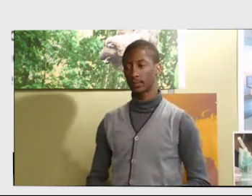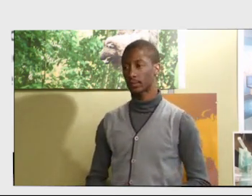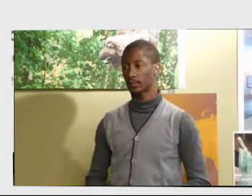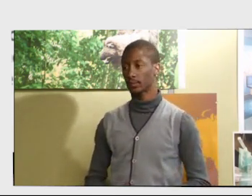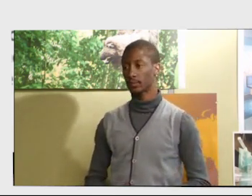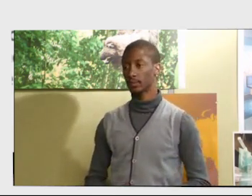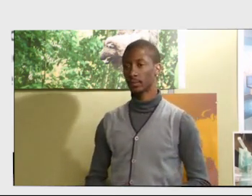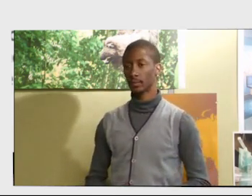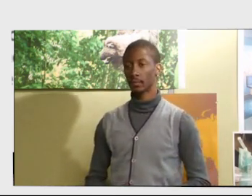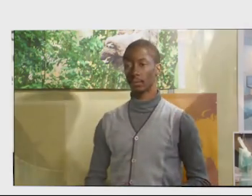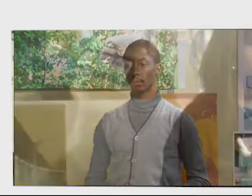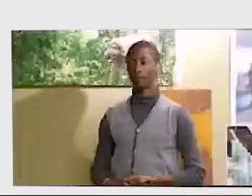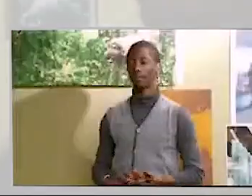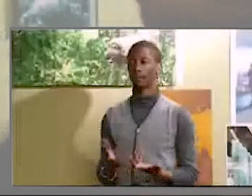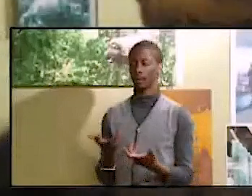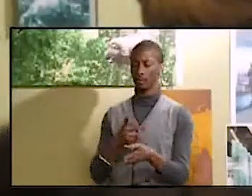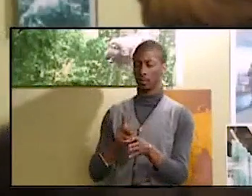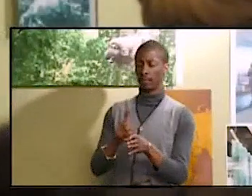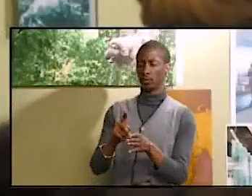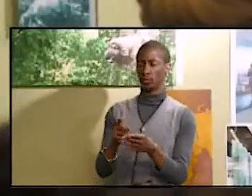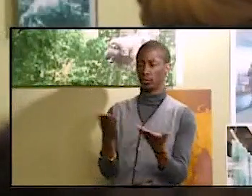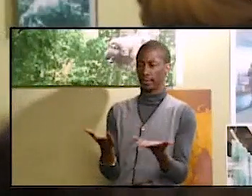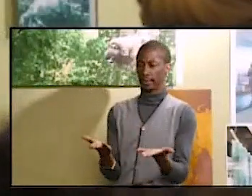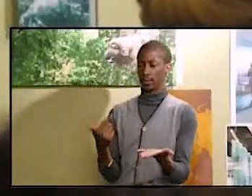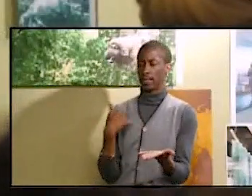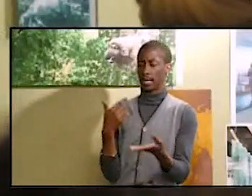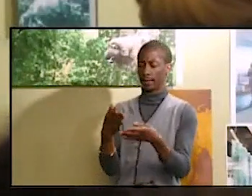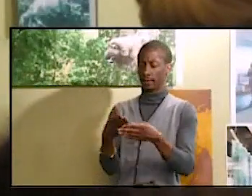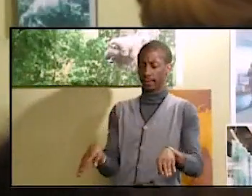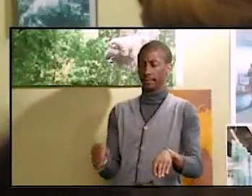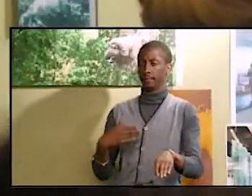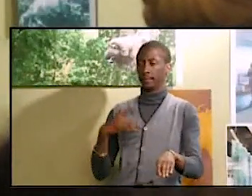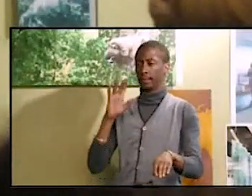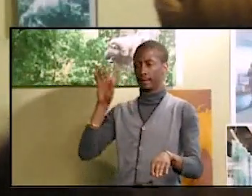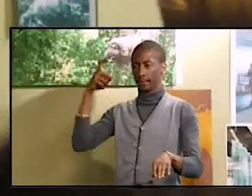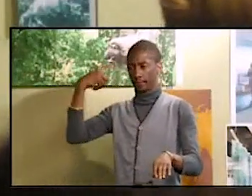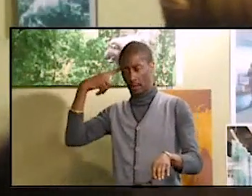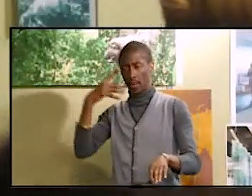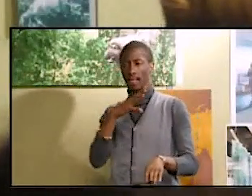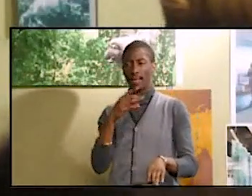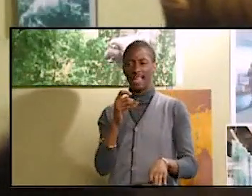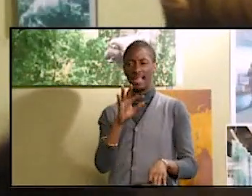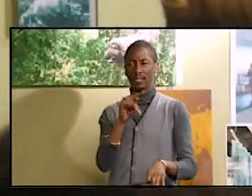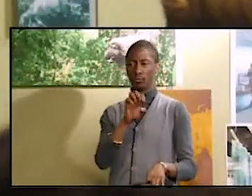We have a split of professionals here. We have federal staff and we have trust staff.